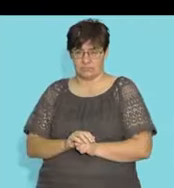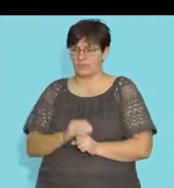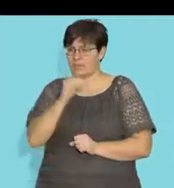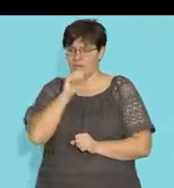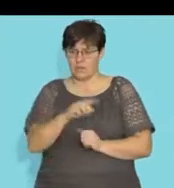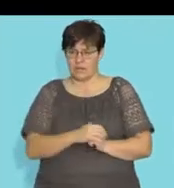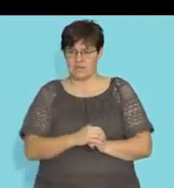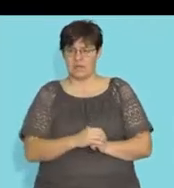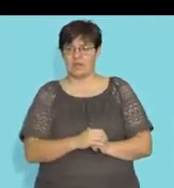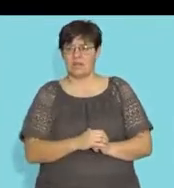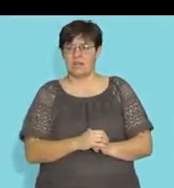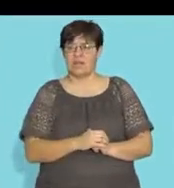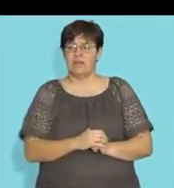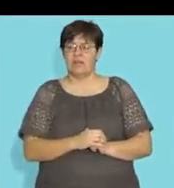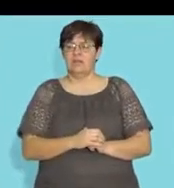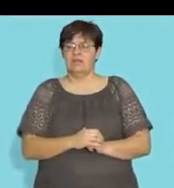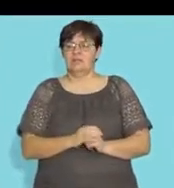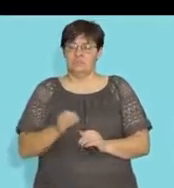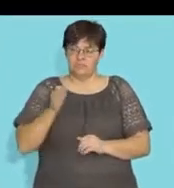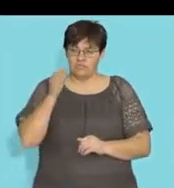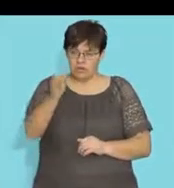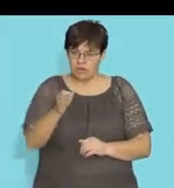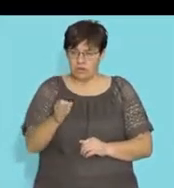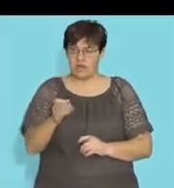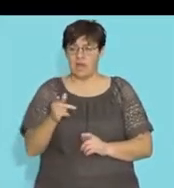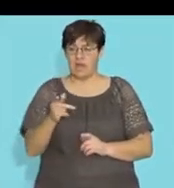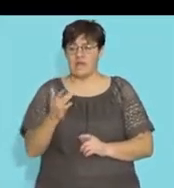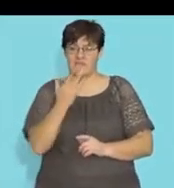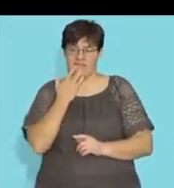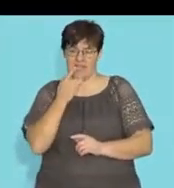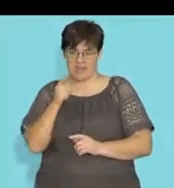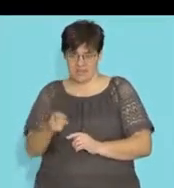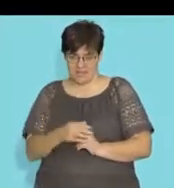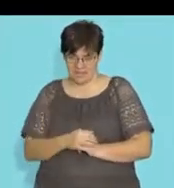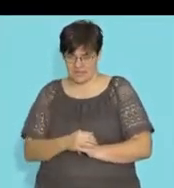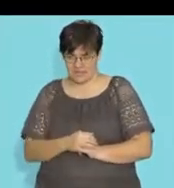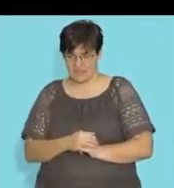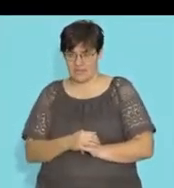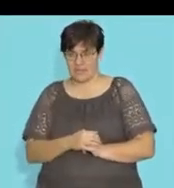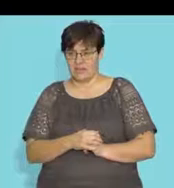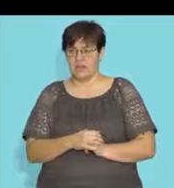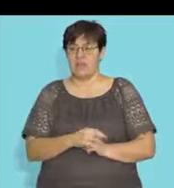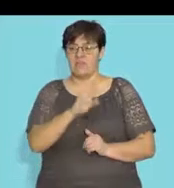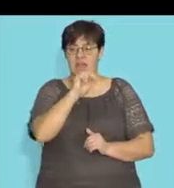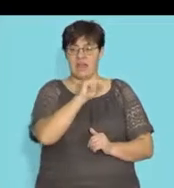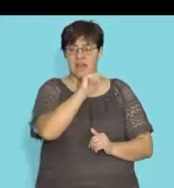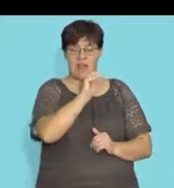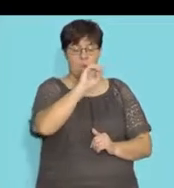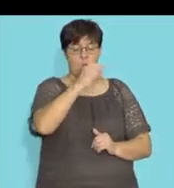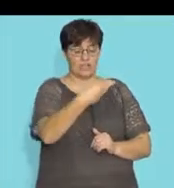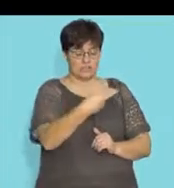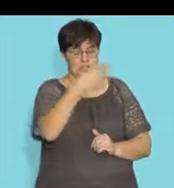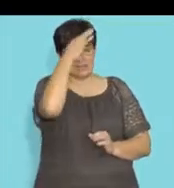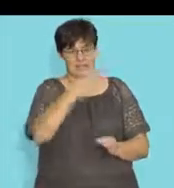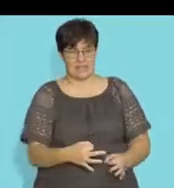does that mean? It basically means that the forward reaction is favored. If sodium hydroxide